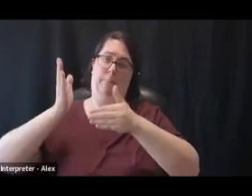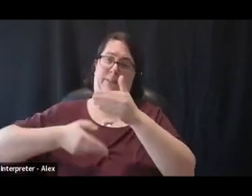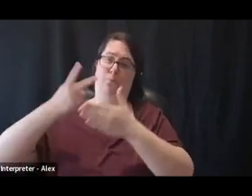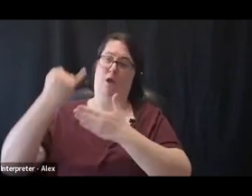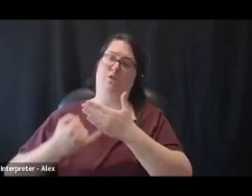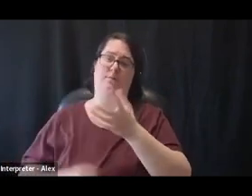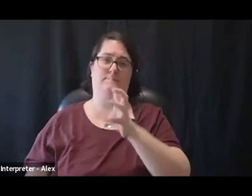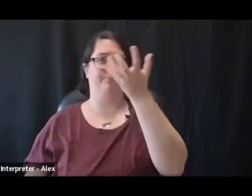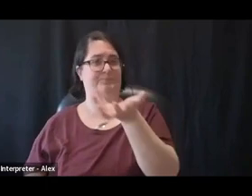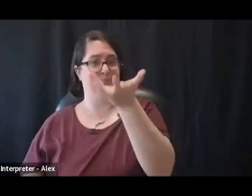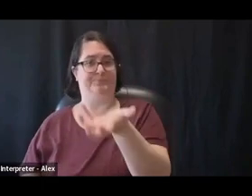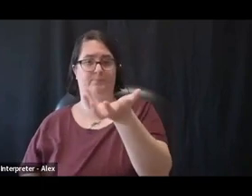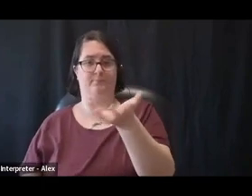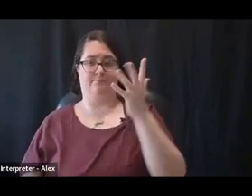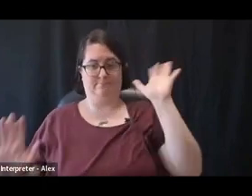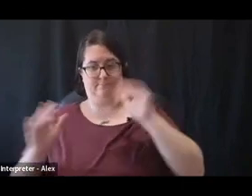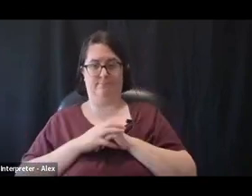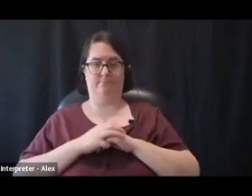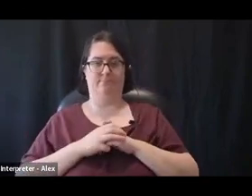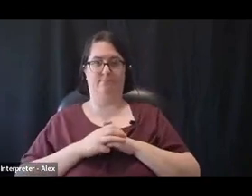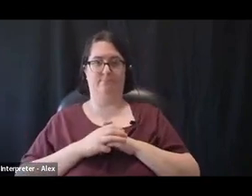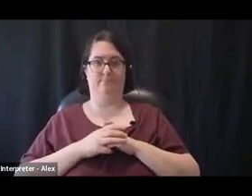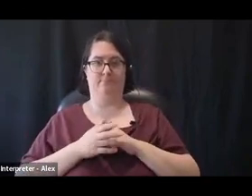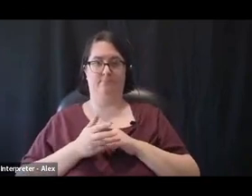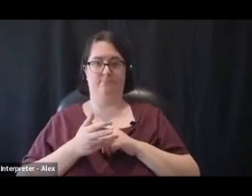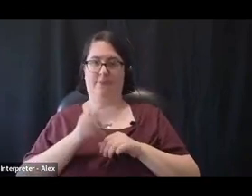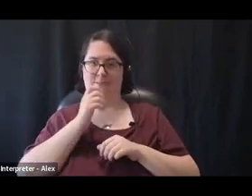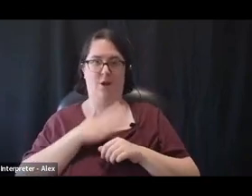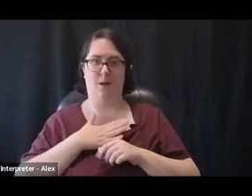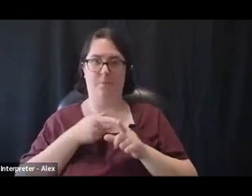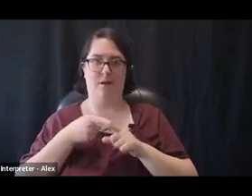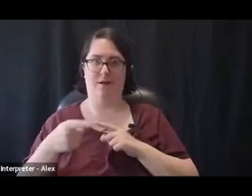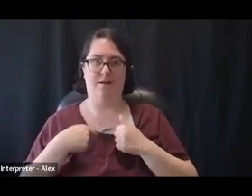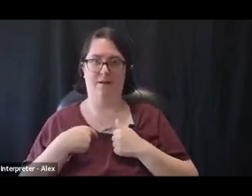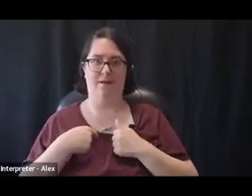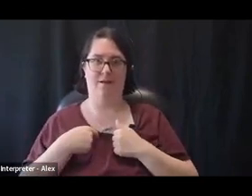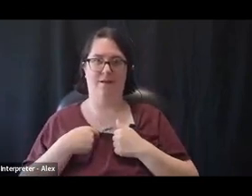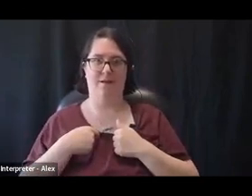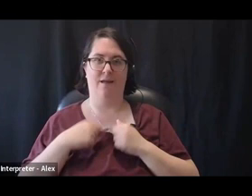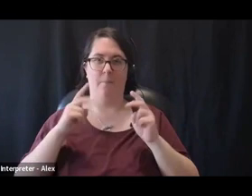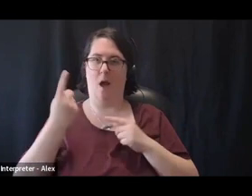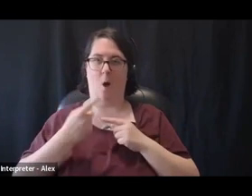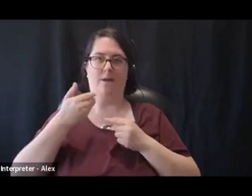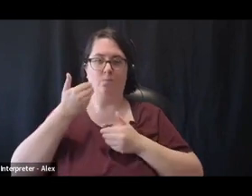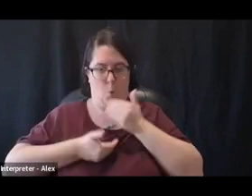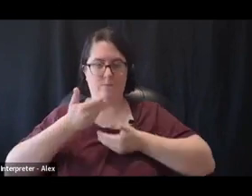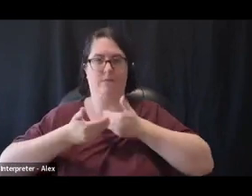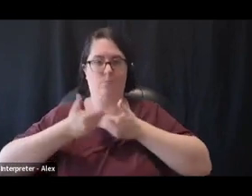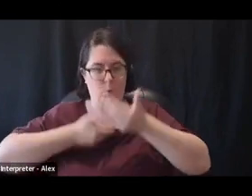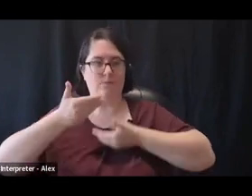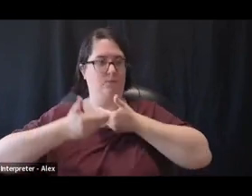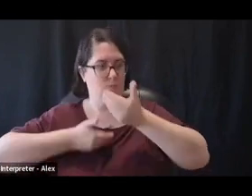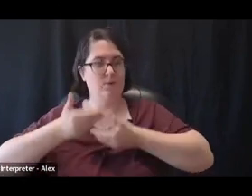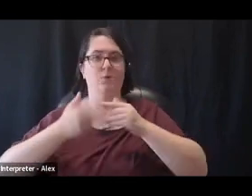seem really the antithesis of like what I do as an artist, because I'm supposed to stay in process. And so when I looked